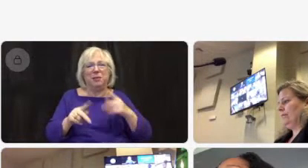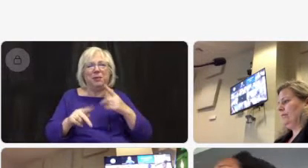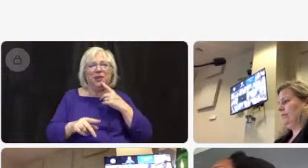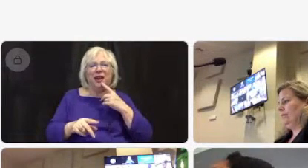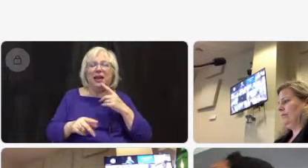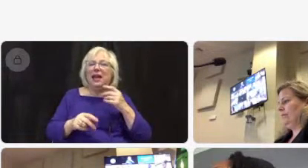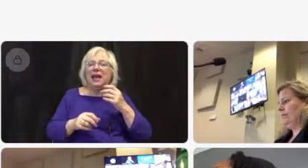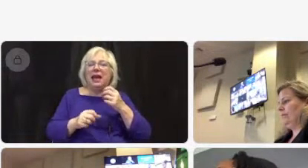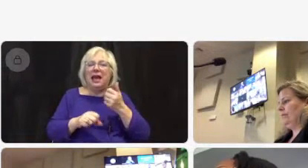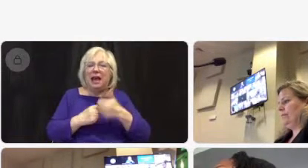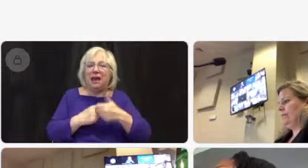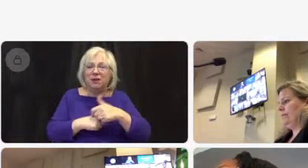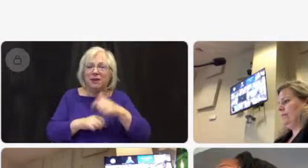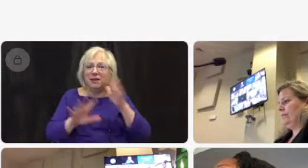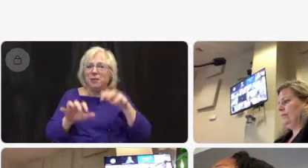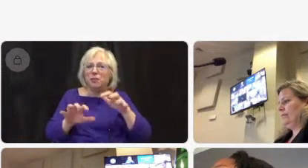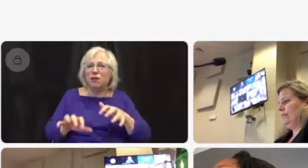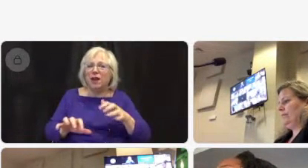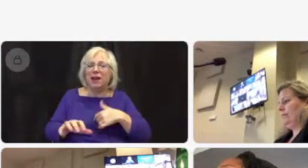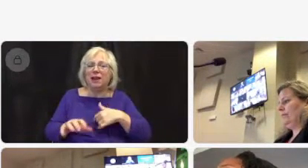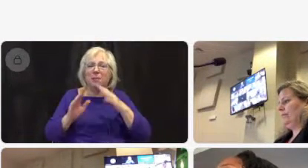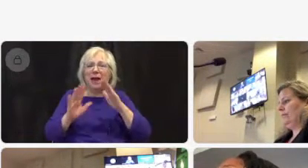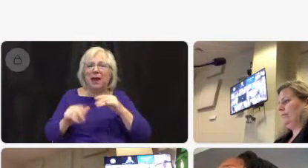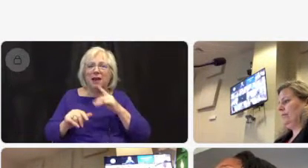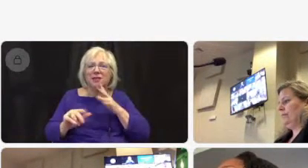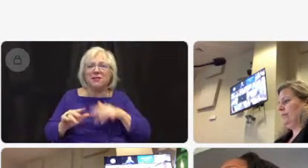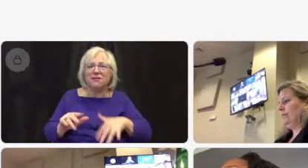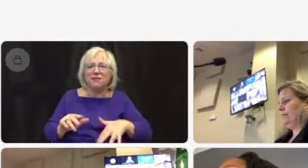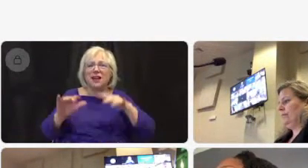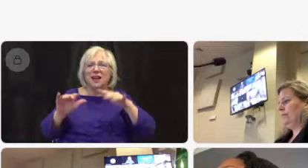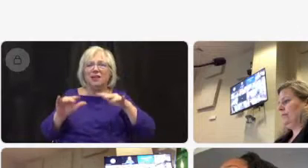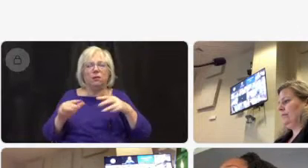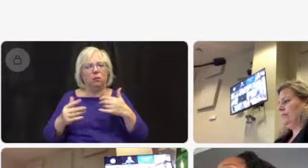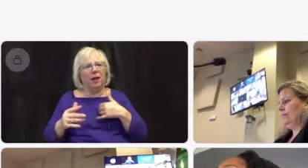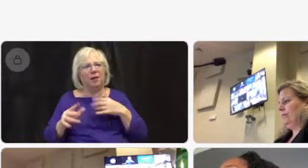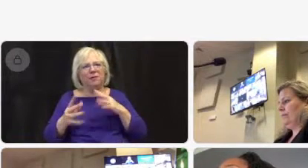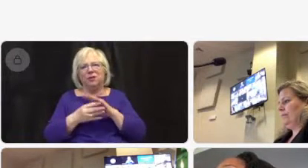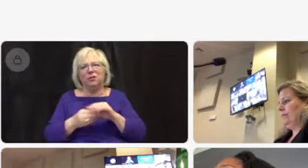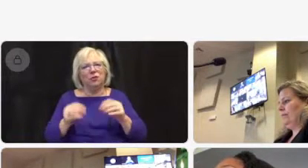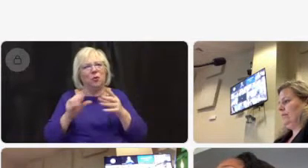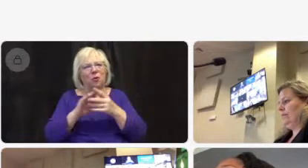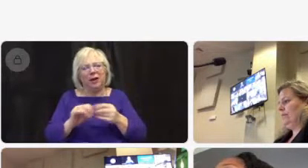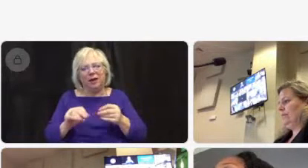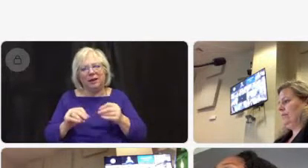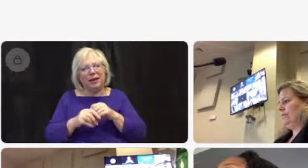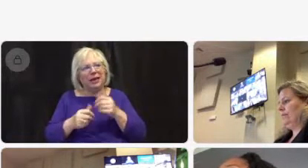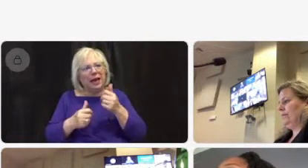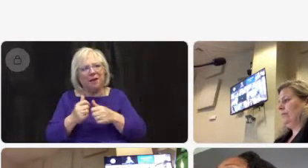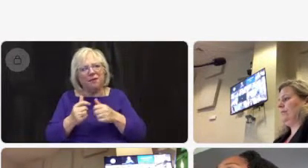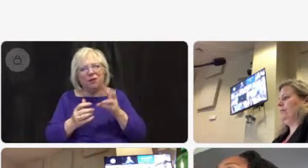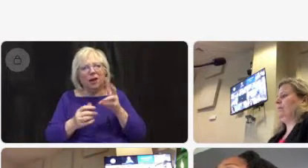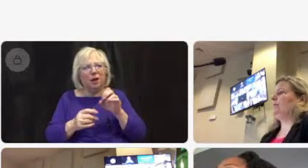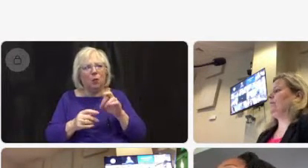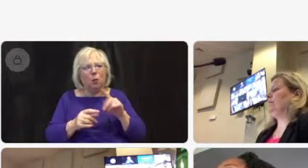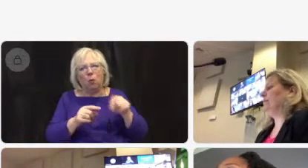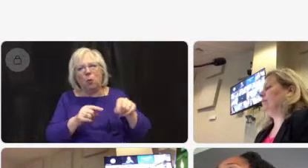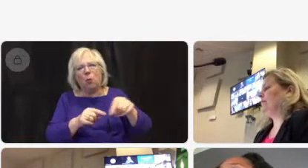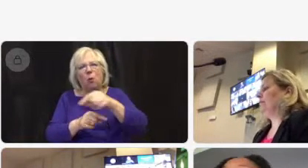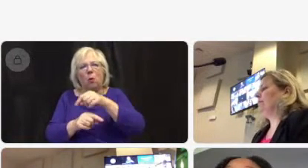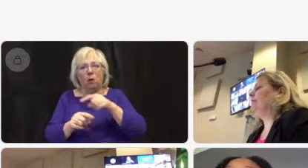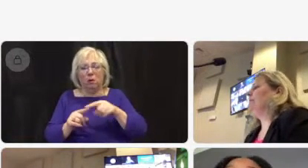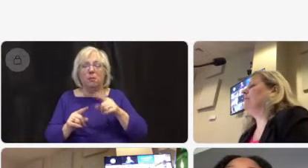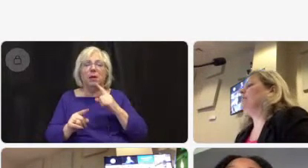got stories like that in just about every ward, but I certainly have a lot in my neighborhood.